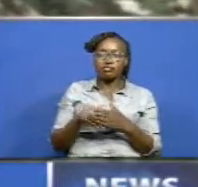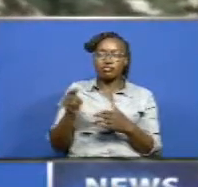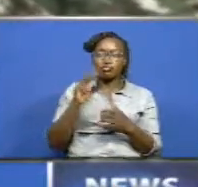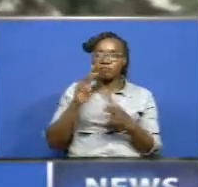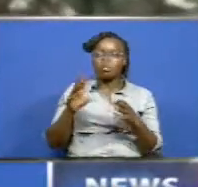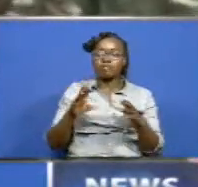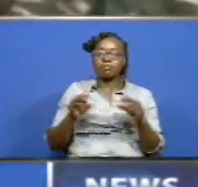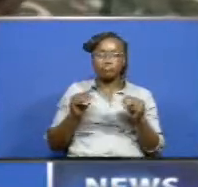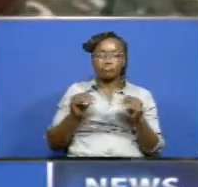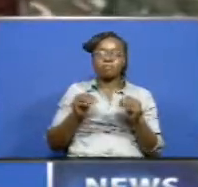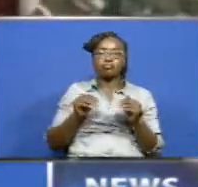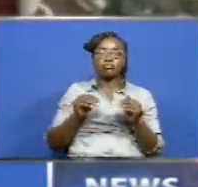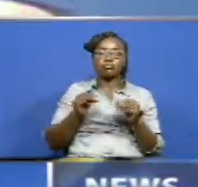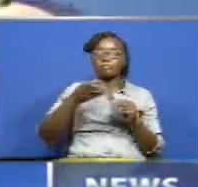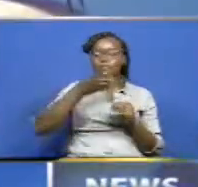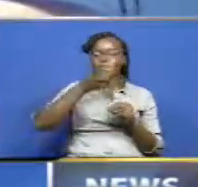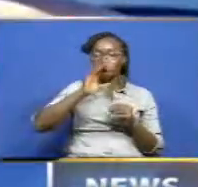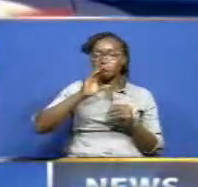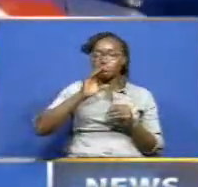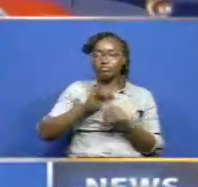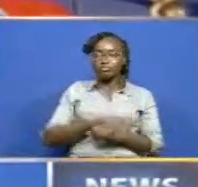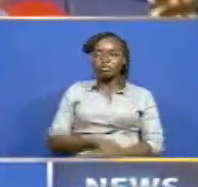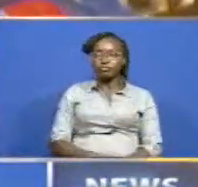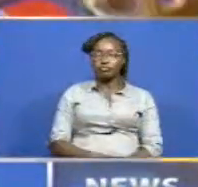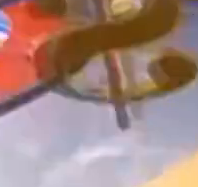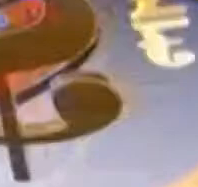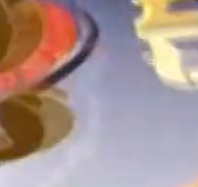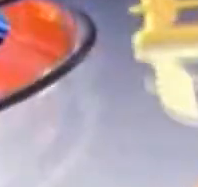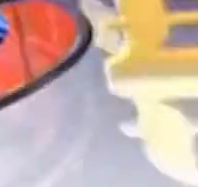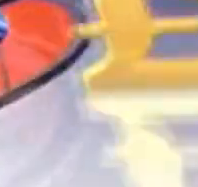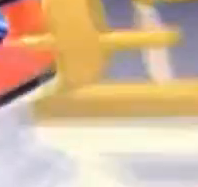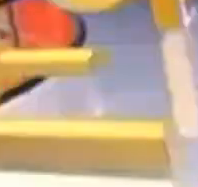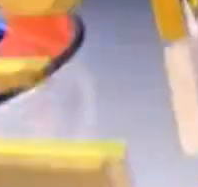ya kunywa na pia kufanya irrigation.